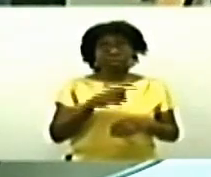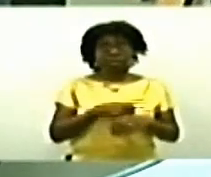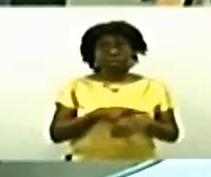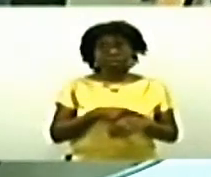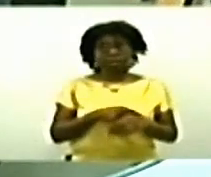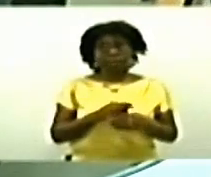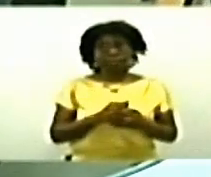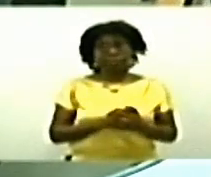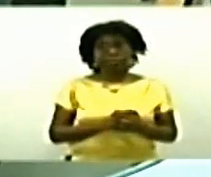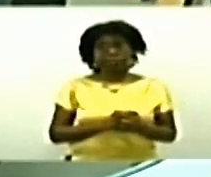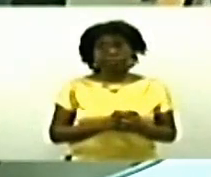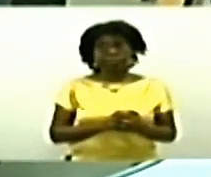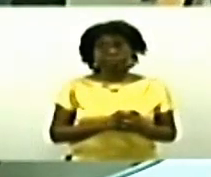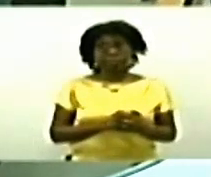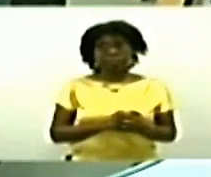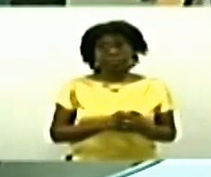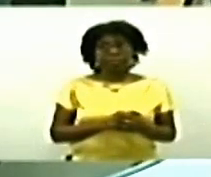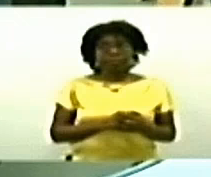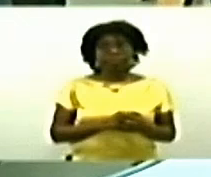Yeah.